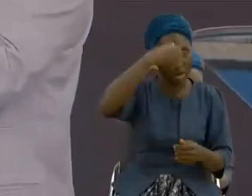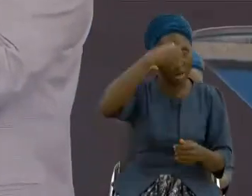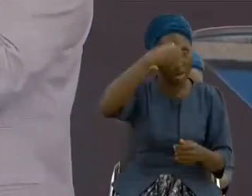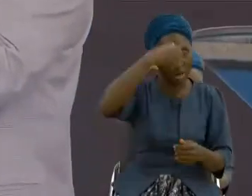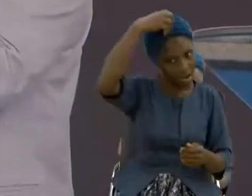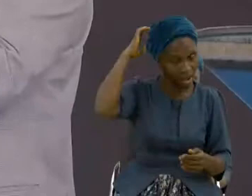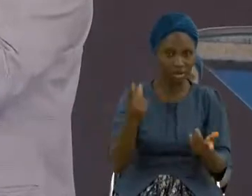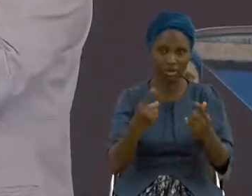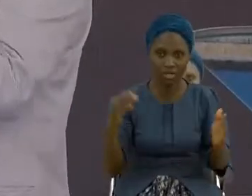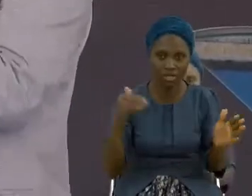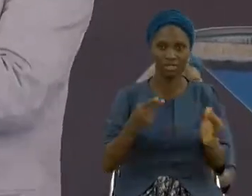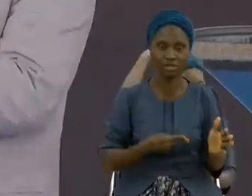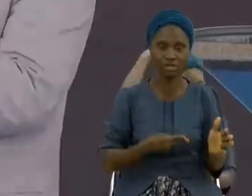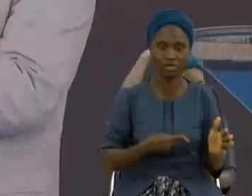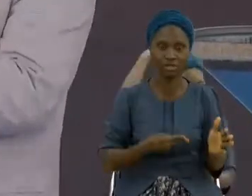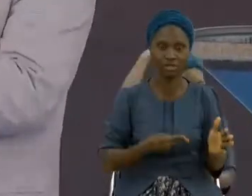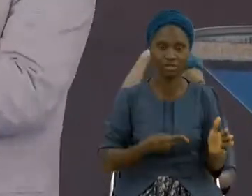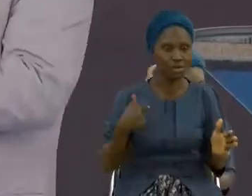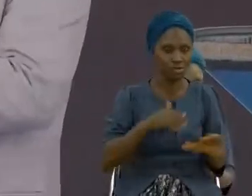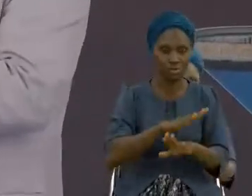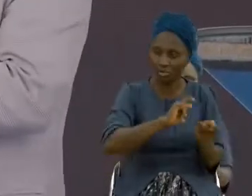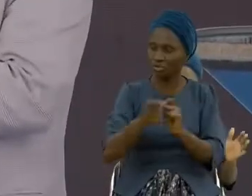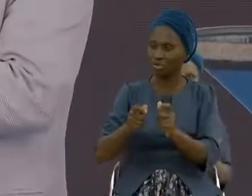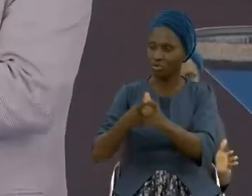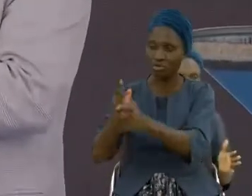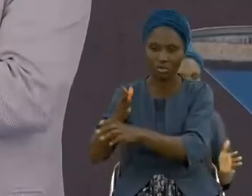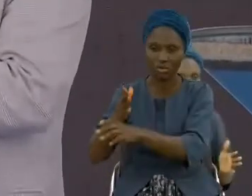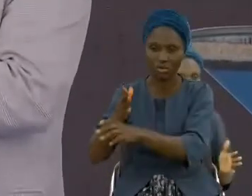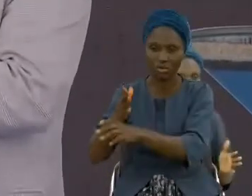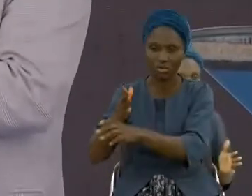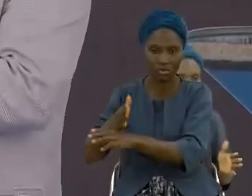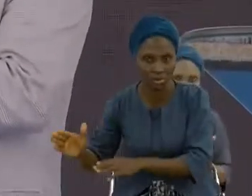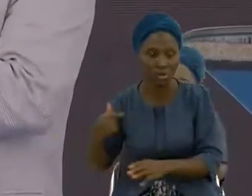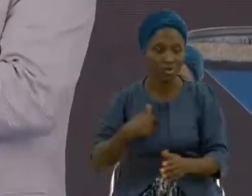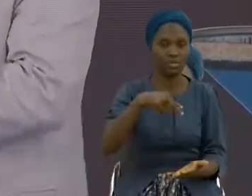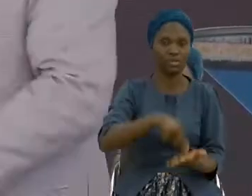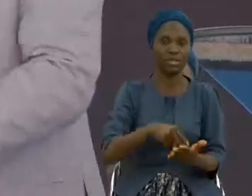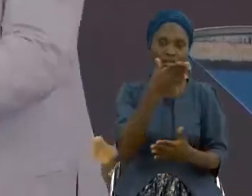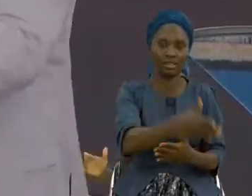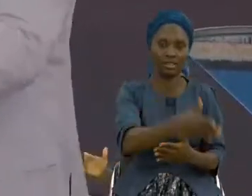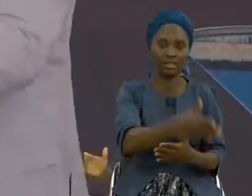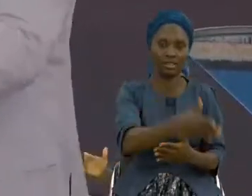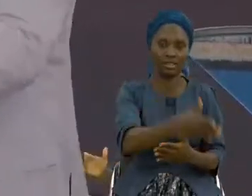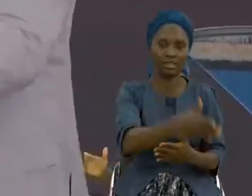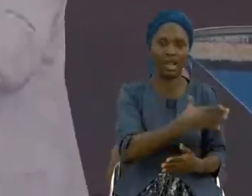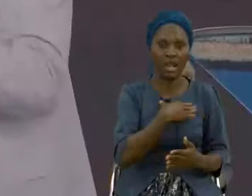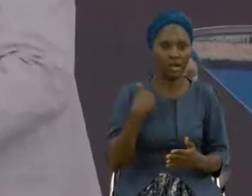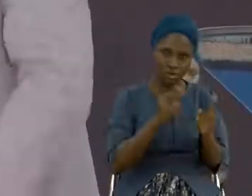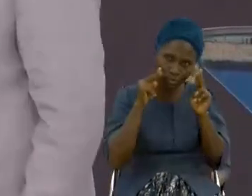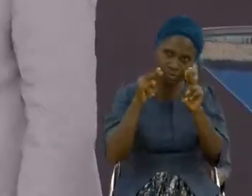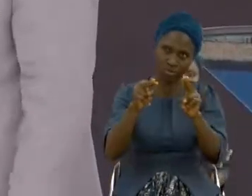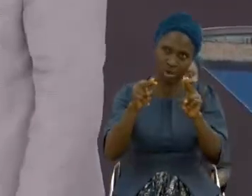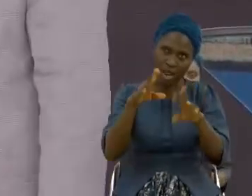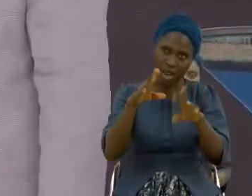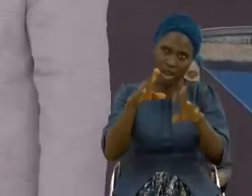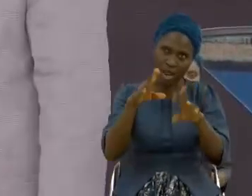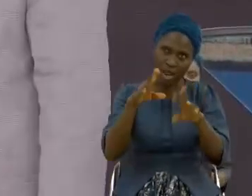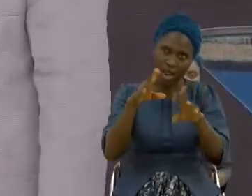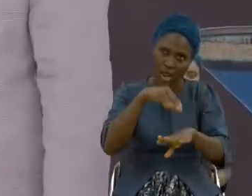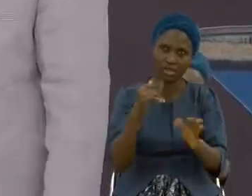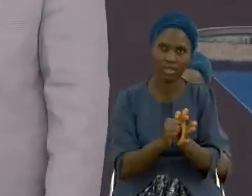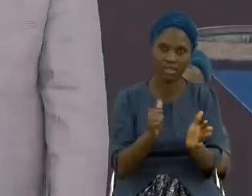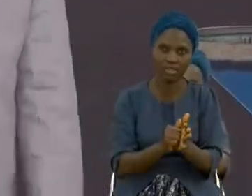stand there and look at that running light on face to face and we stand by